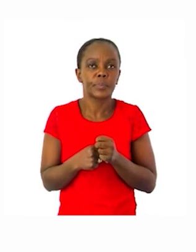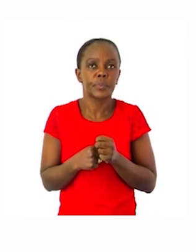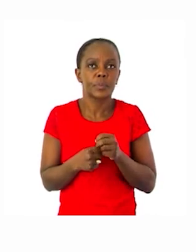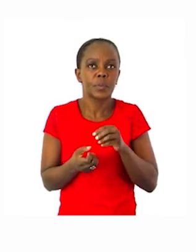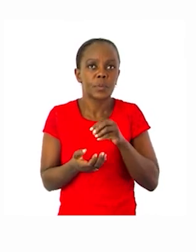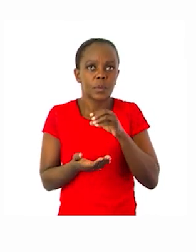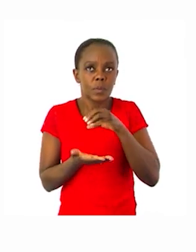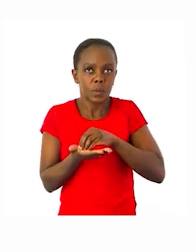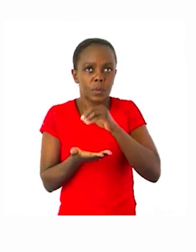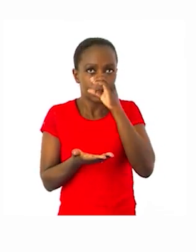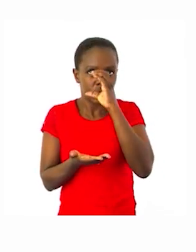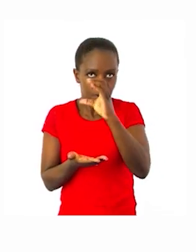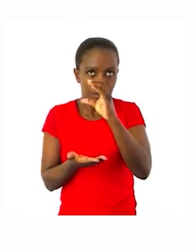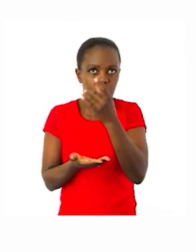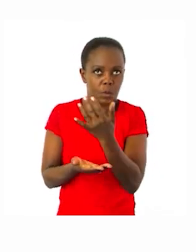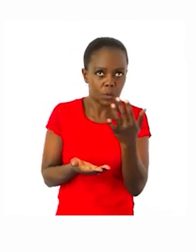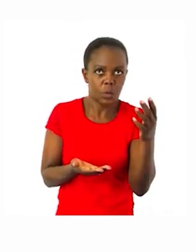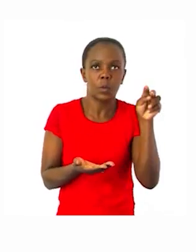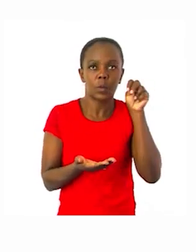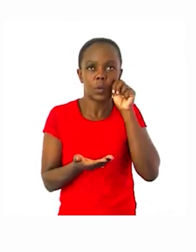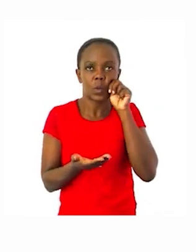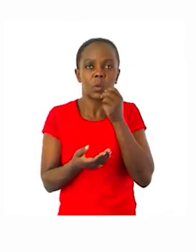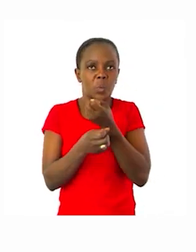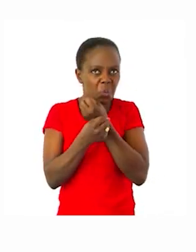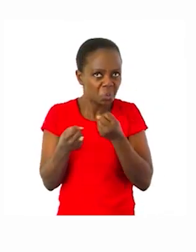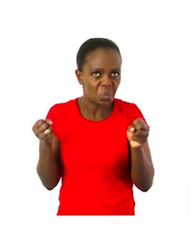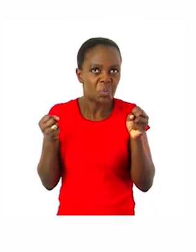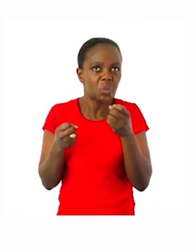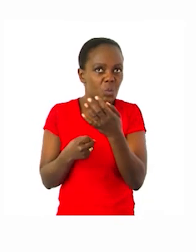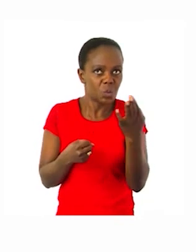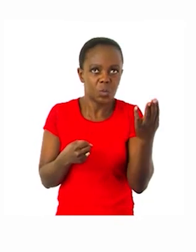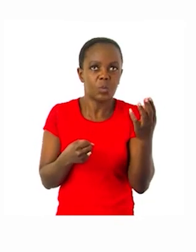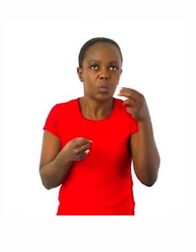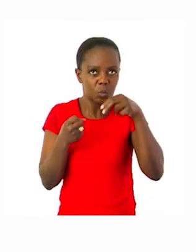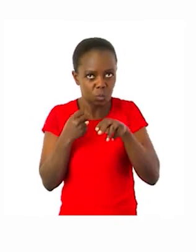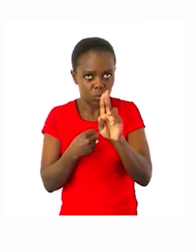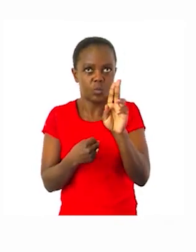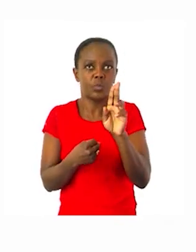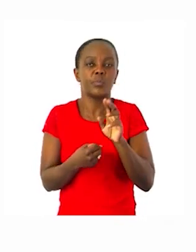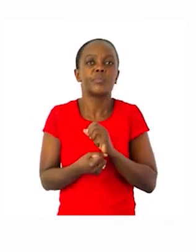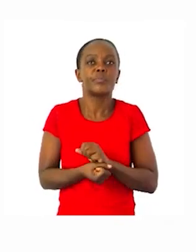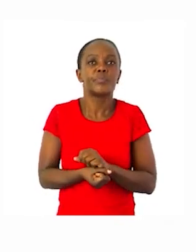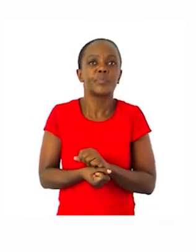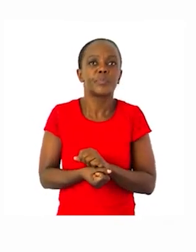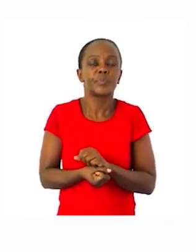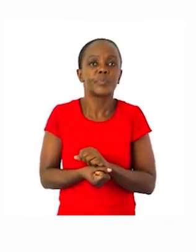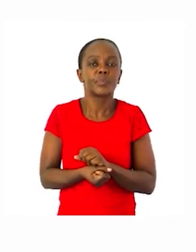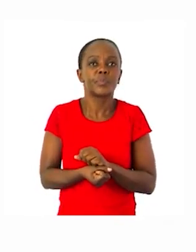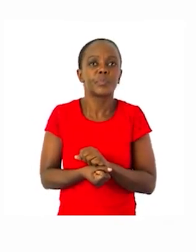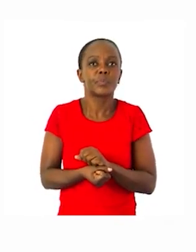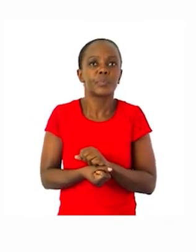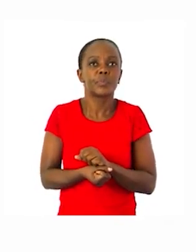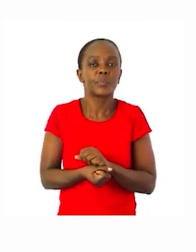C on countable nouns and a U on uncountable nouns. Besides each noun, we are